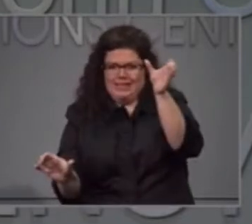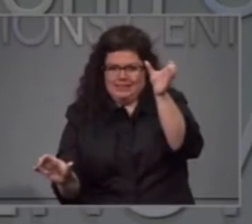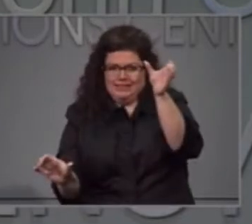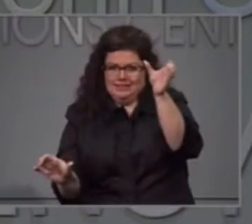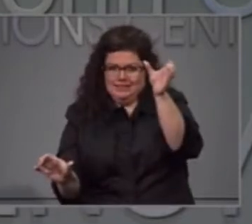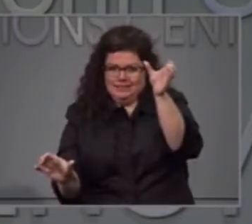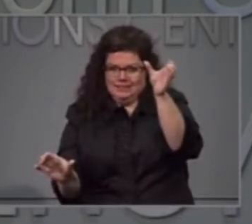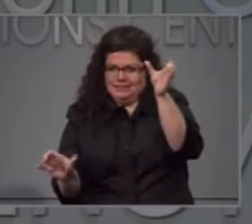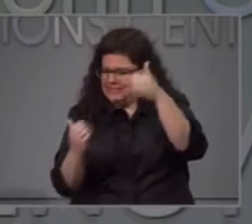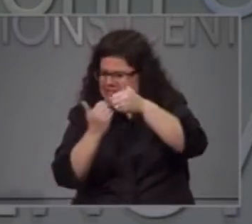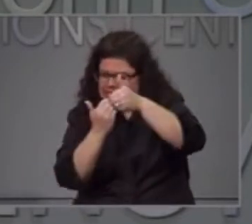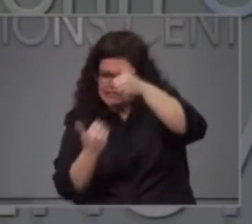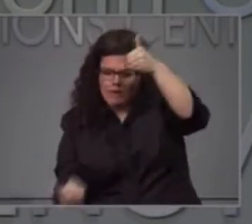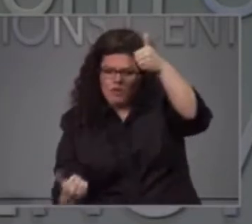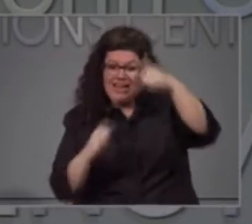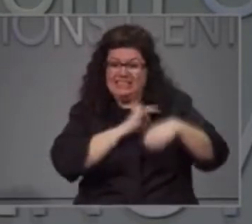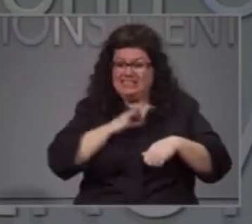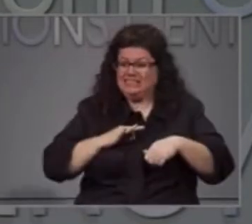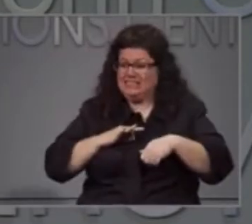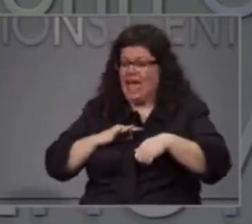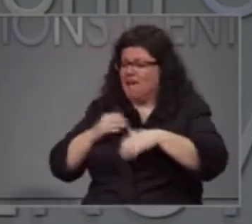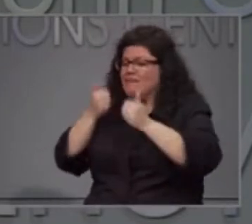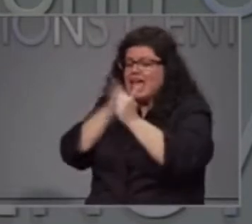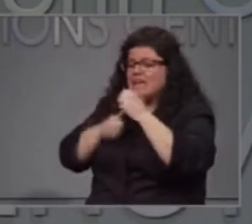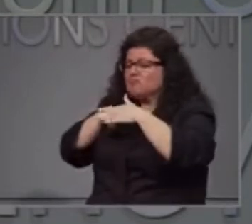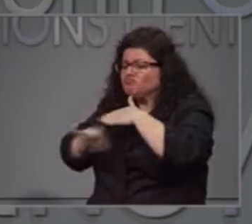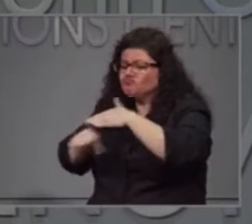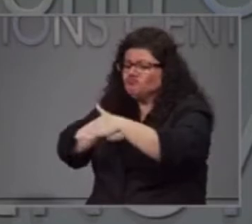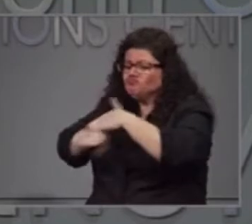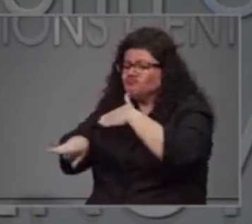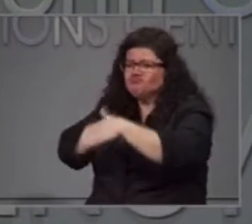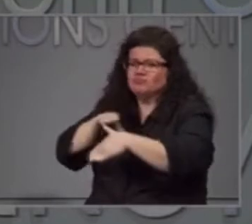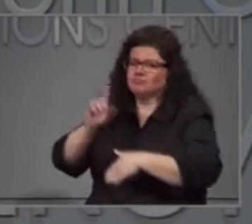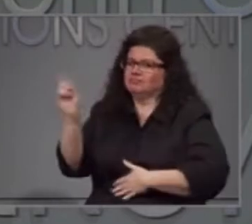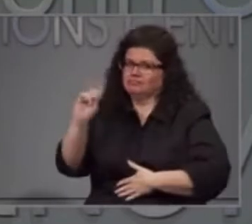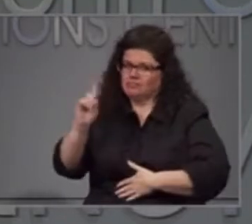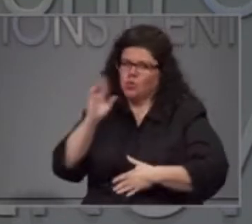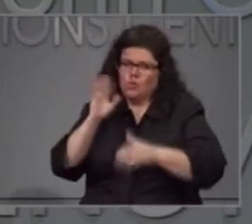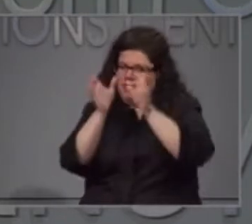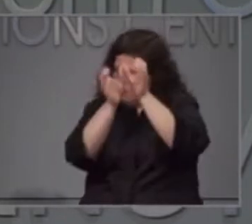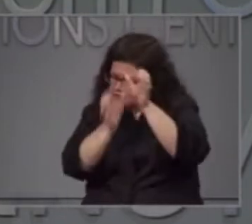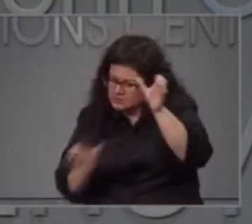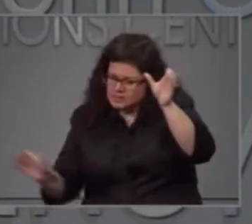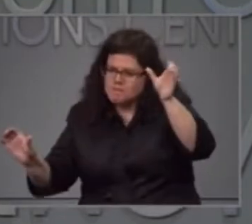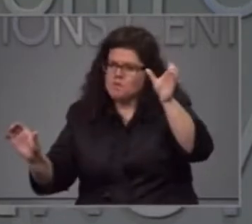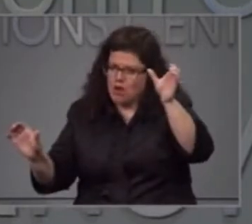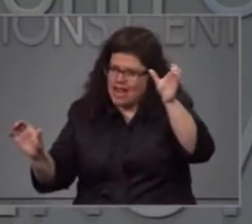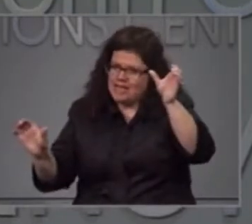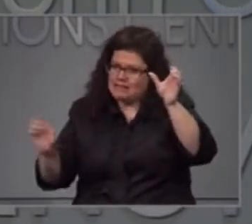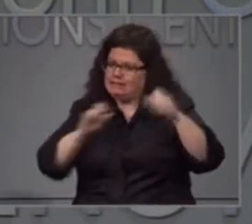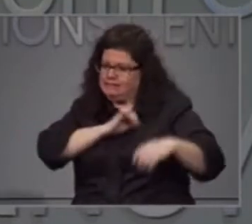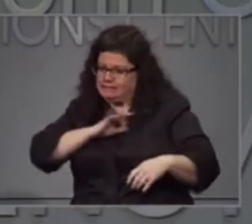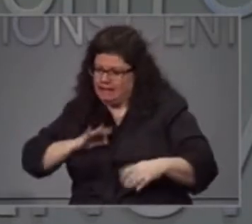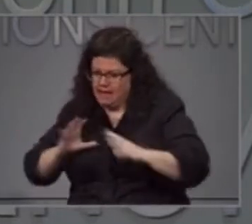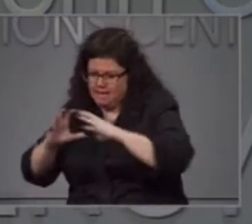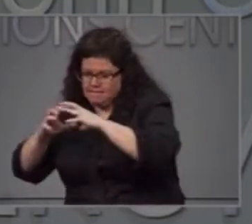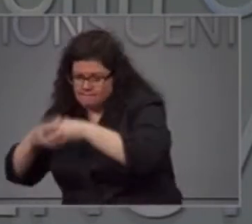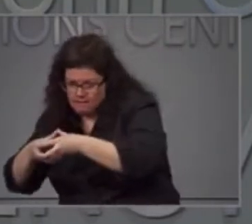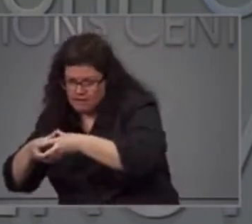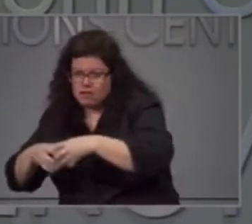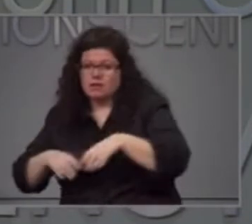a separate group of staff. This will prevent interactions with residents and staffs that are